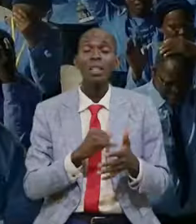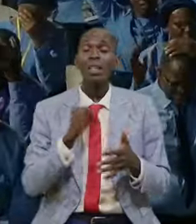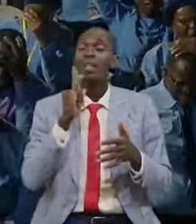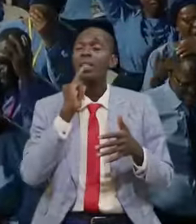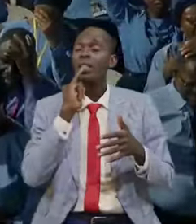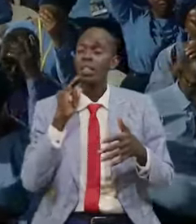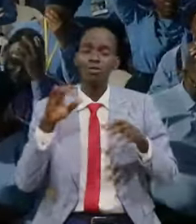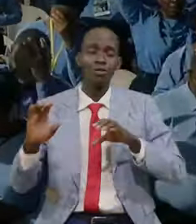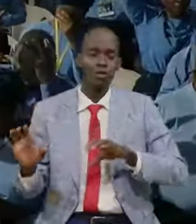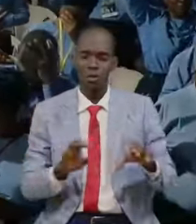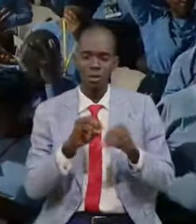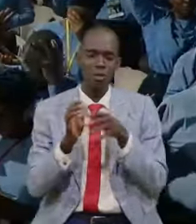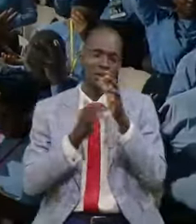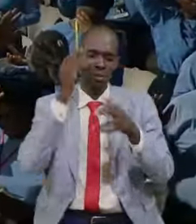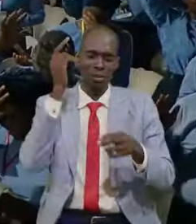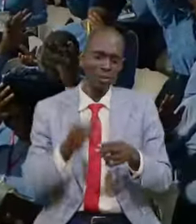done.